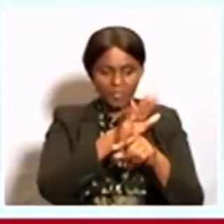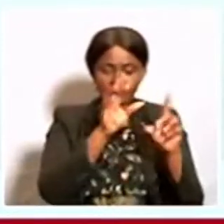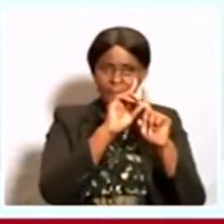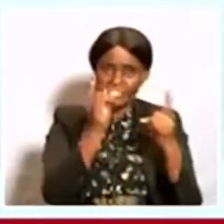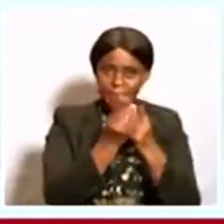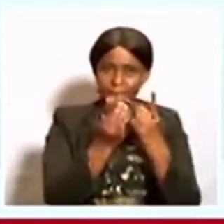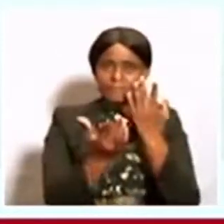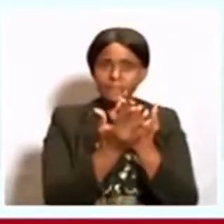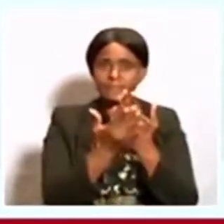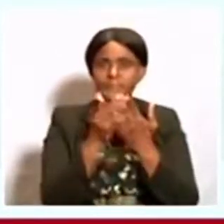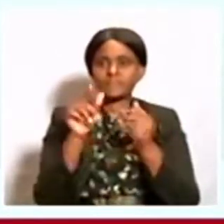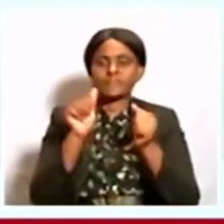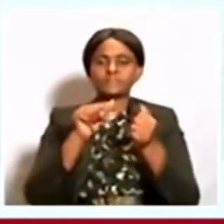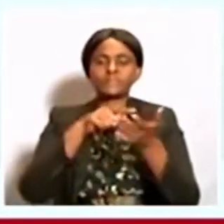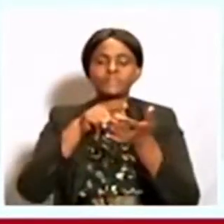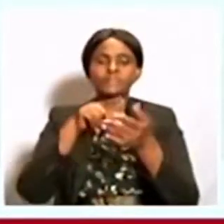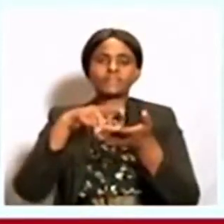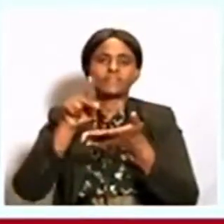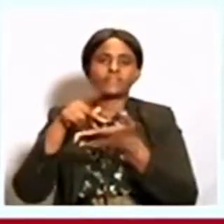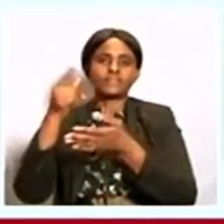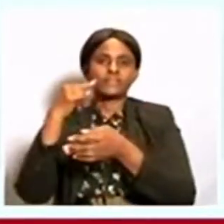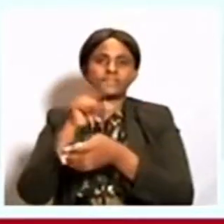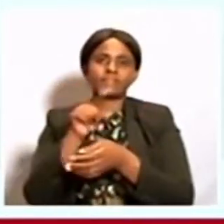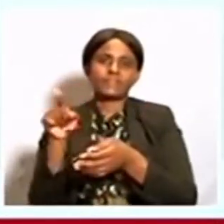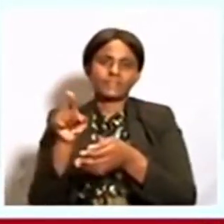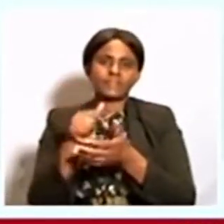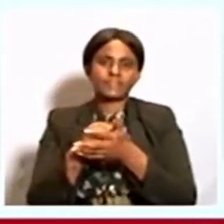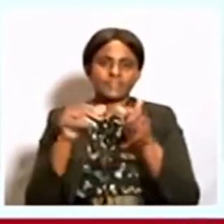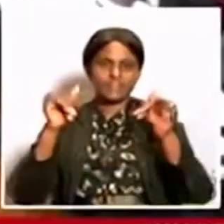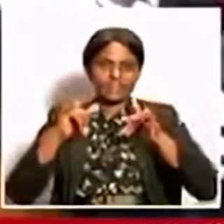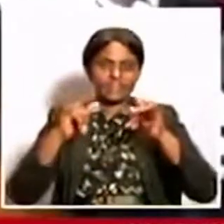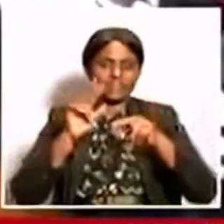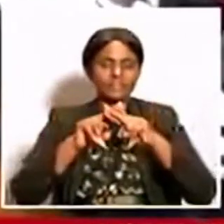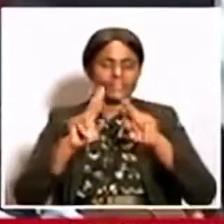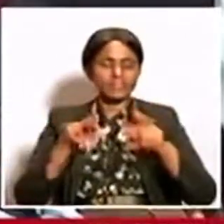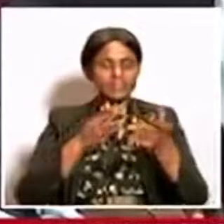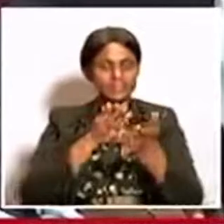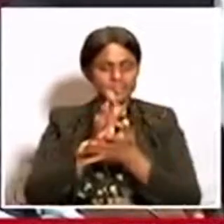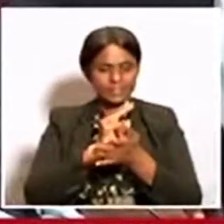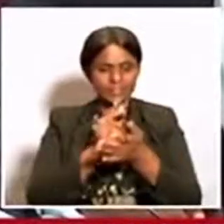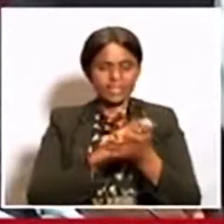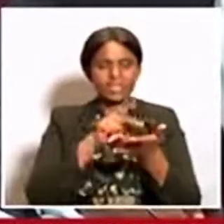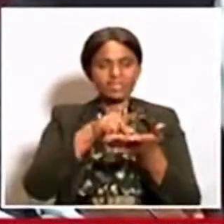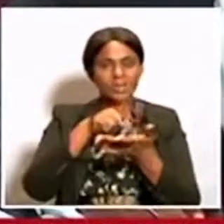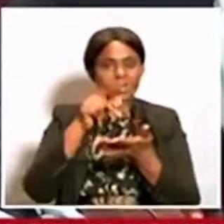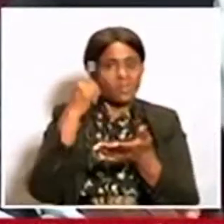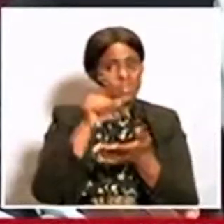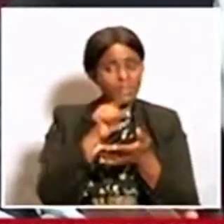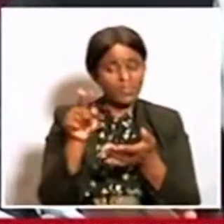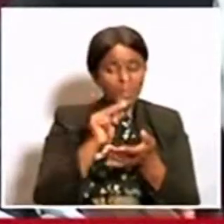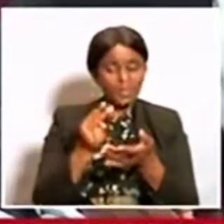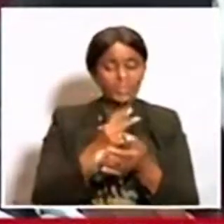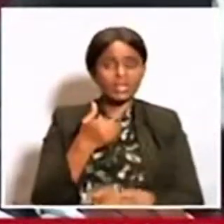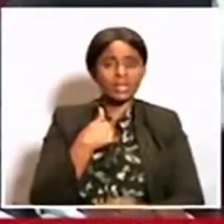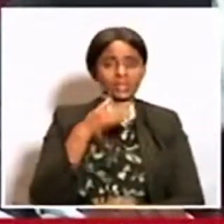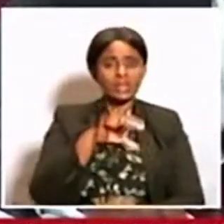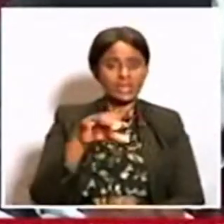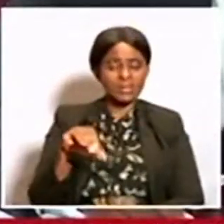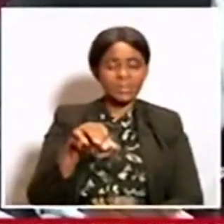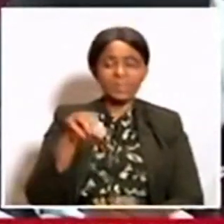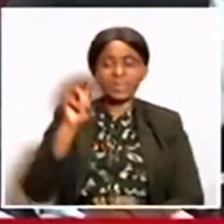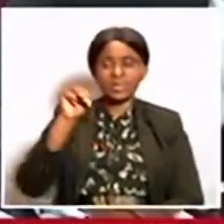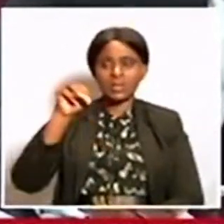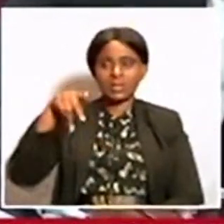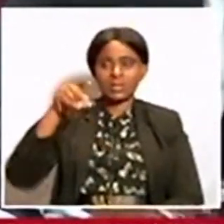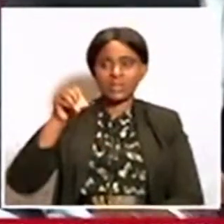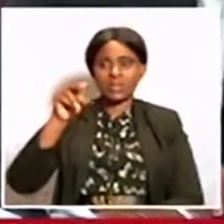district, so you can still pay for them. Yes, Chair, you are right. We do pay for them. We have children in Timpongwe